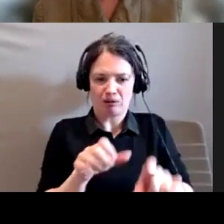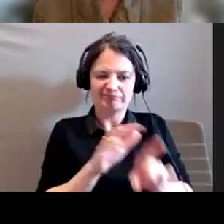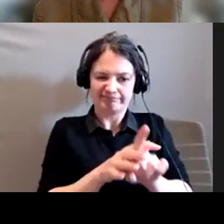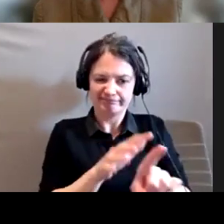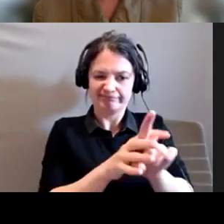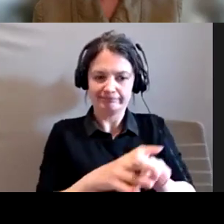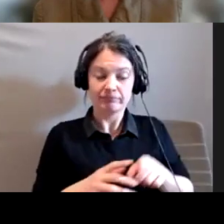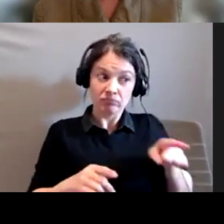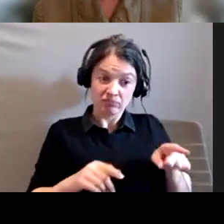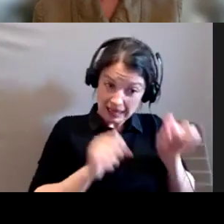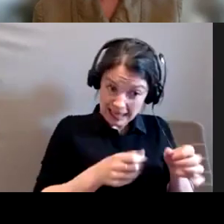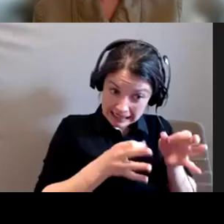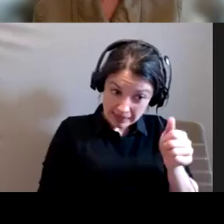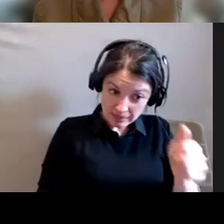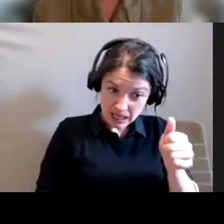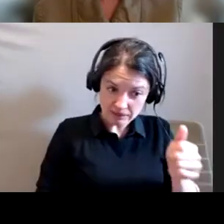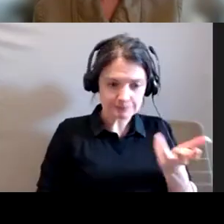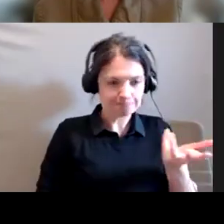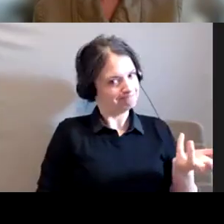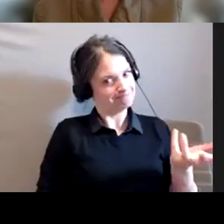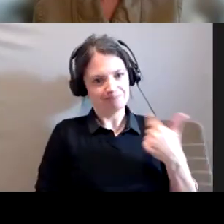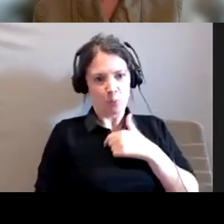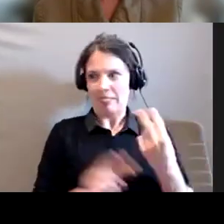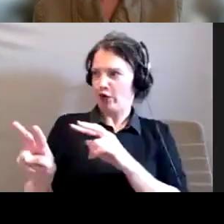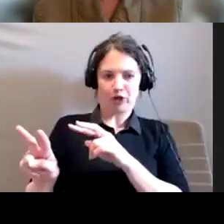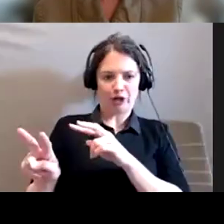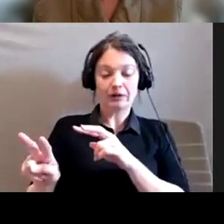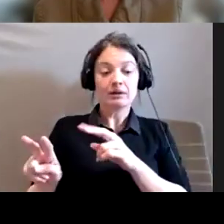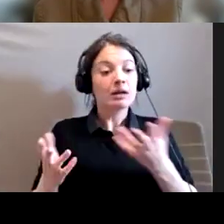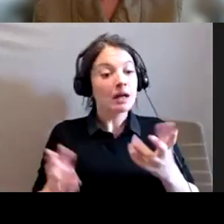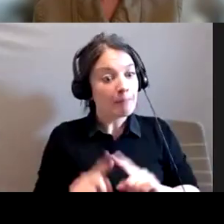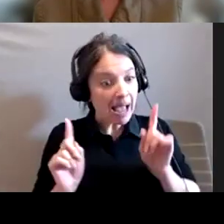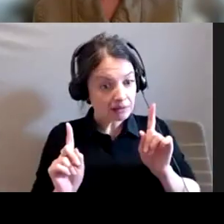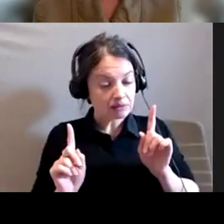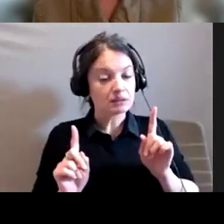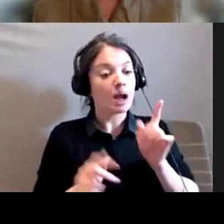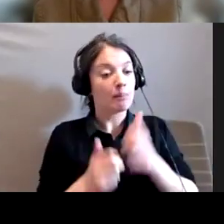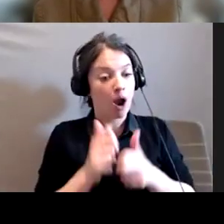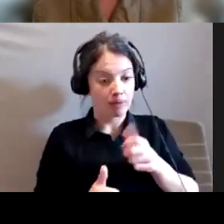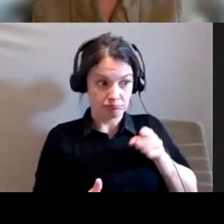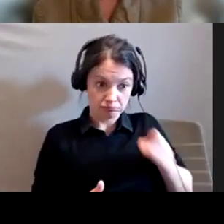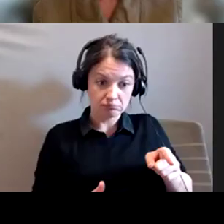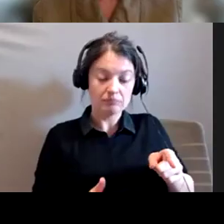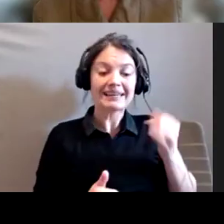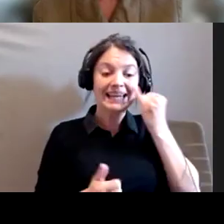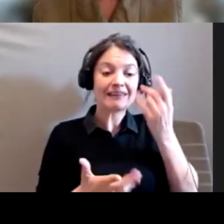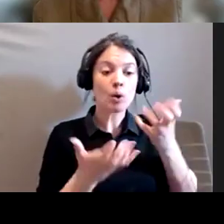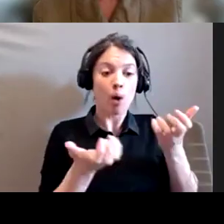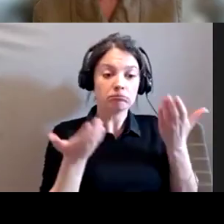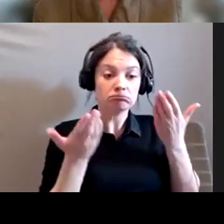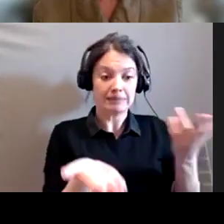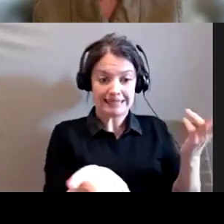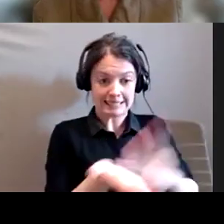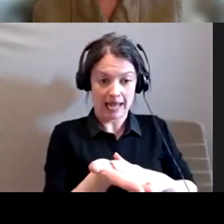capacity threshold runs in the wrong direction. So to sign it, you must have the capacity. So in Canada,